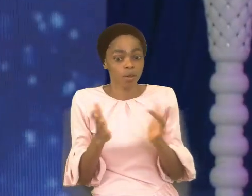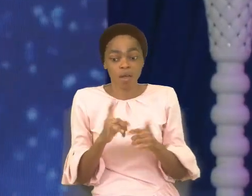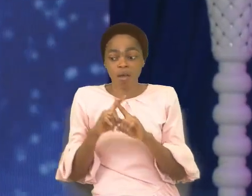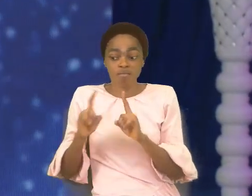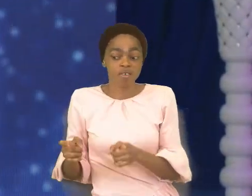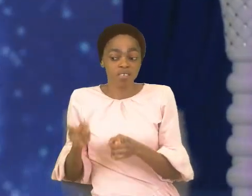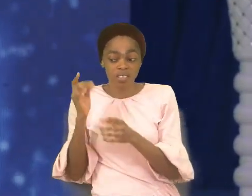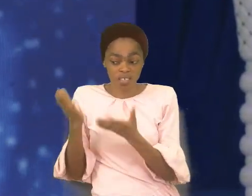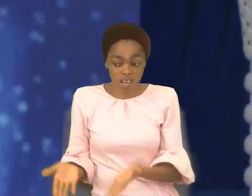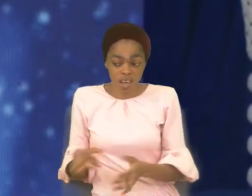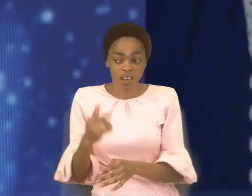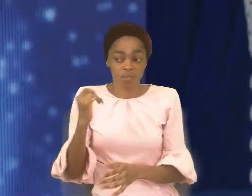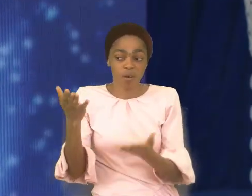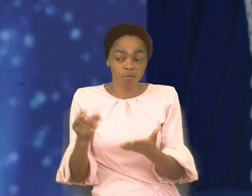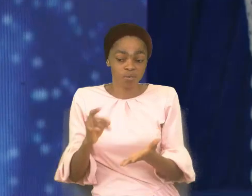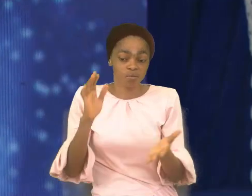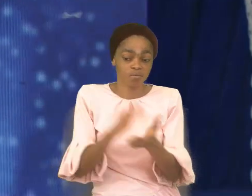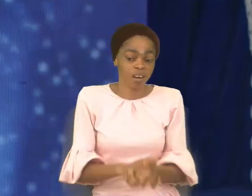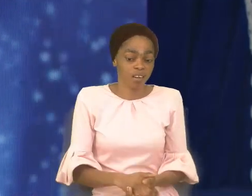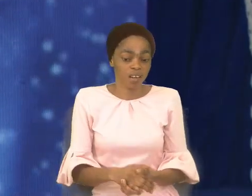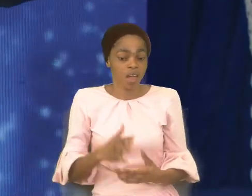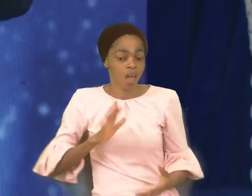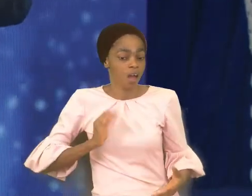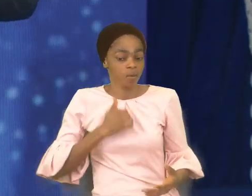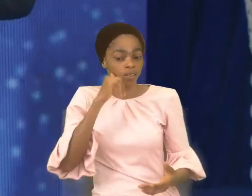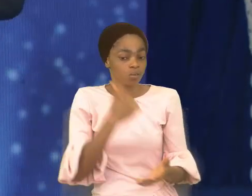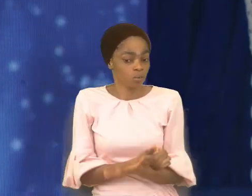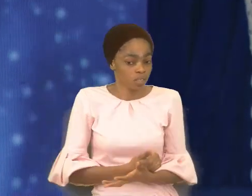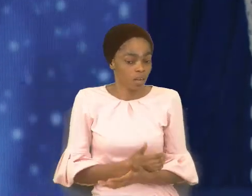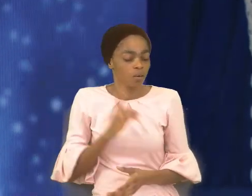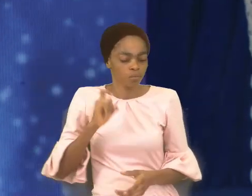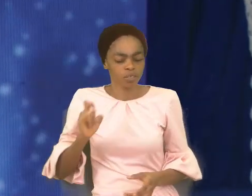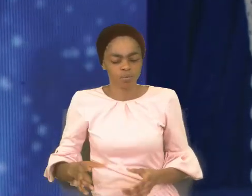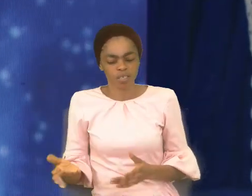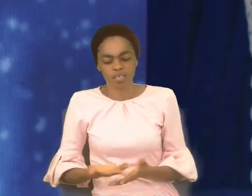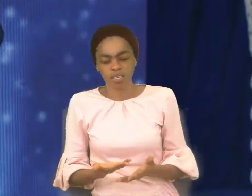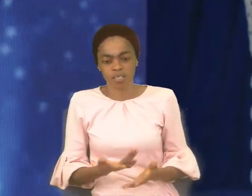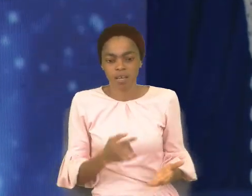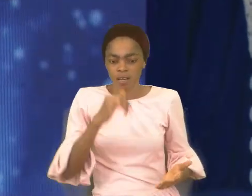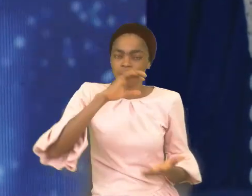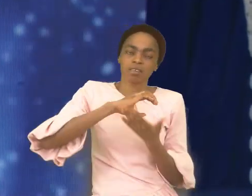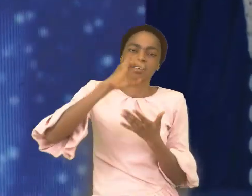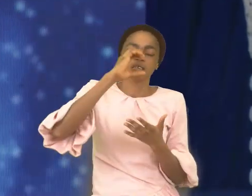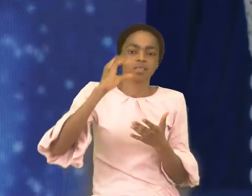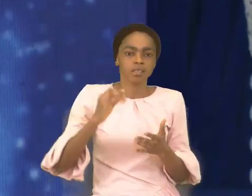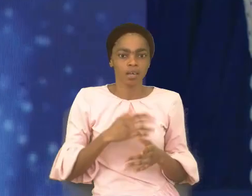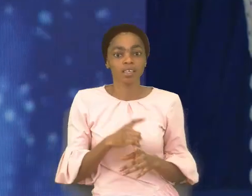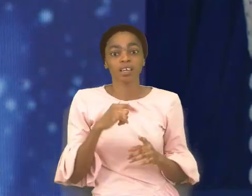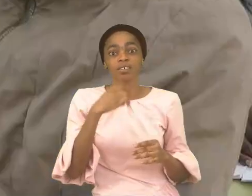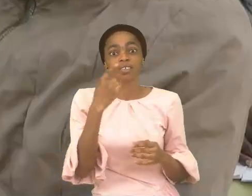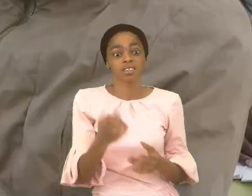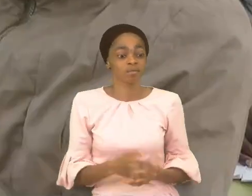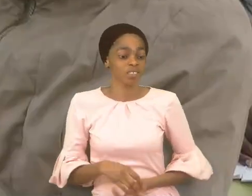want to get married. And these people, that's what they want. Okay, I don't drink. But if that is what they want, I give unto them. There you